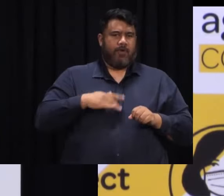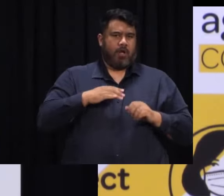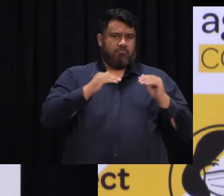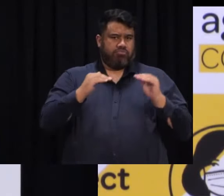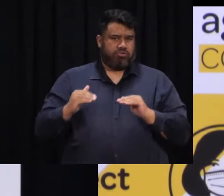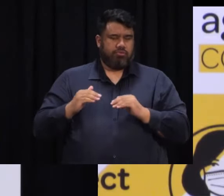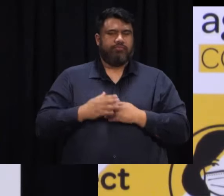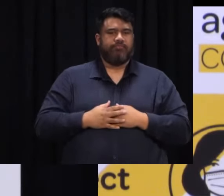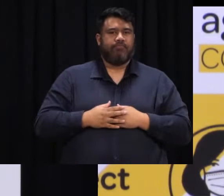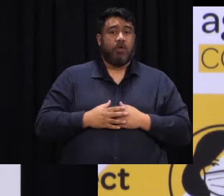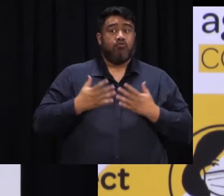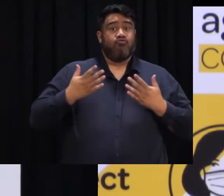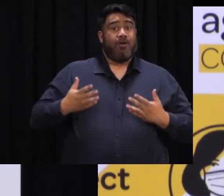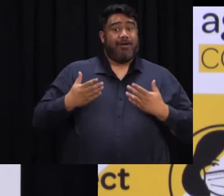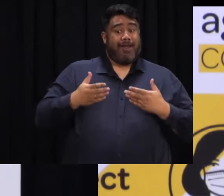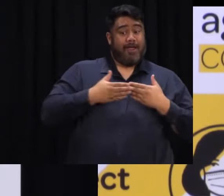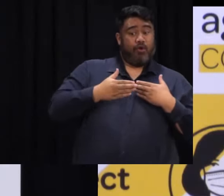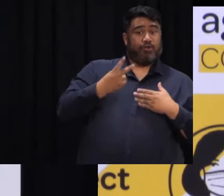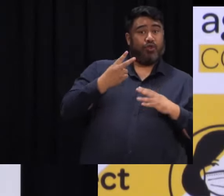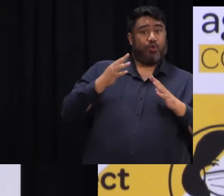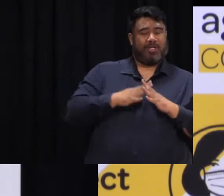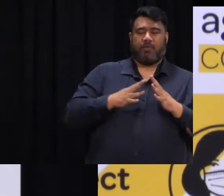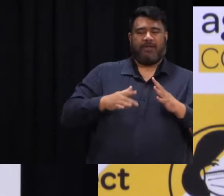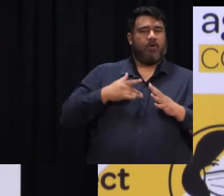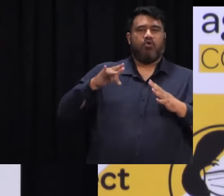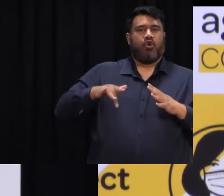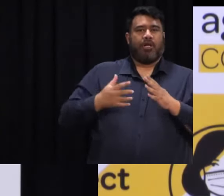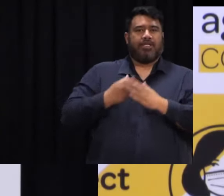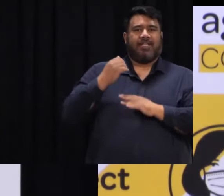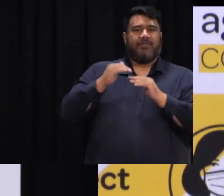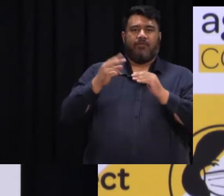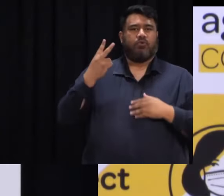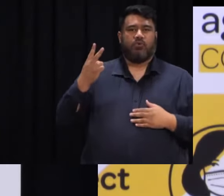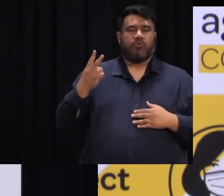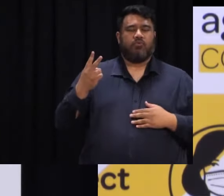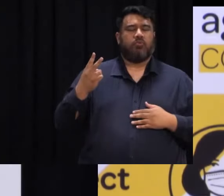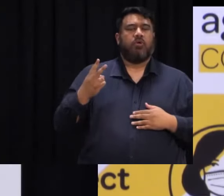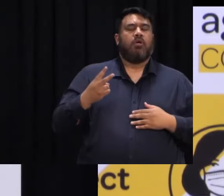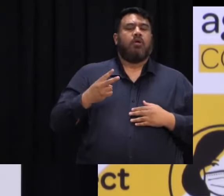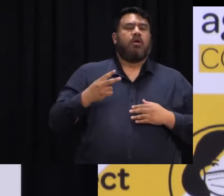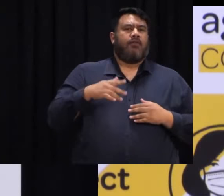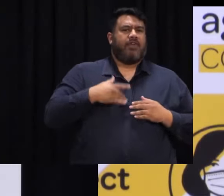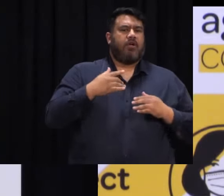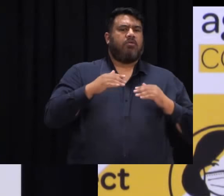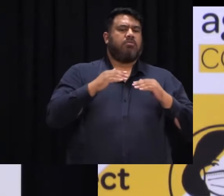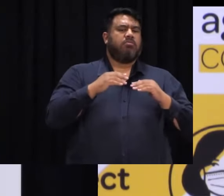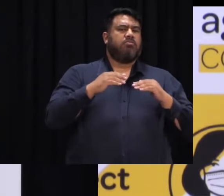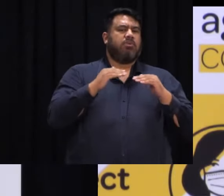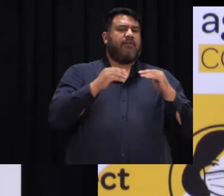in anywhere within 2 weeks. We're giving the certainty for Auckland that it will be at least 2 weeks. Can you